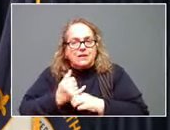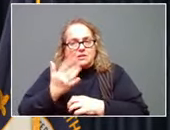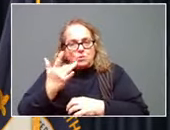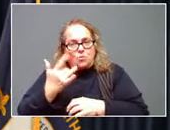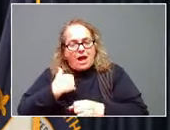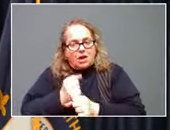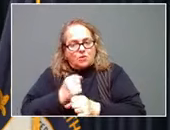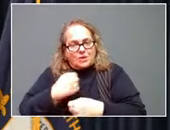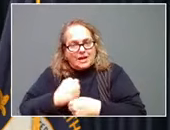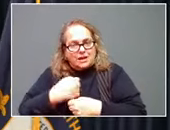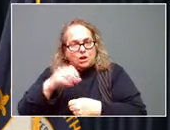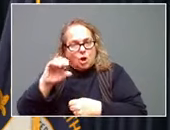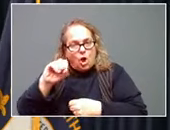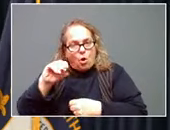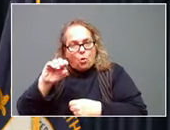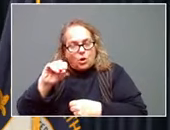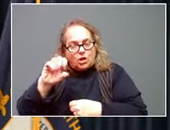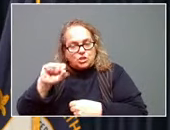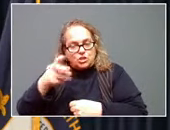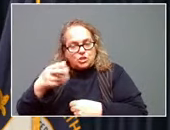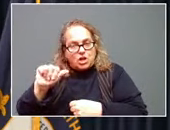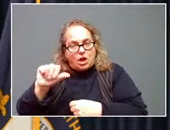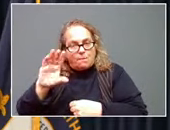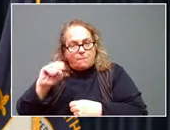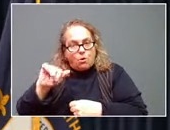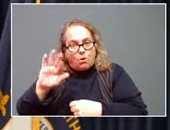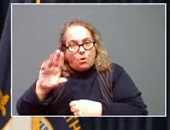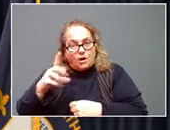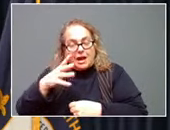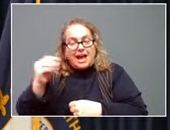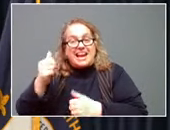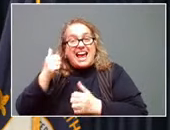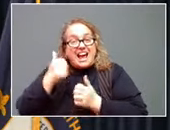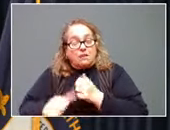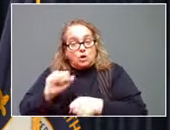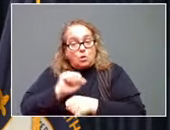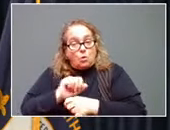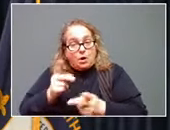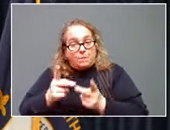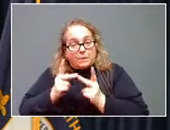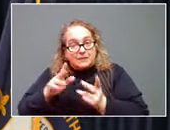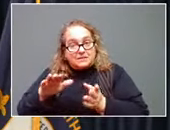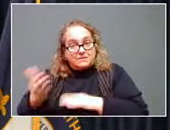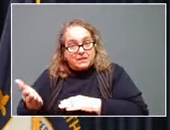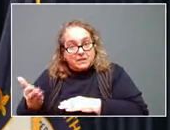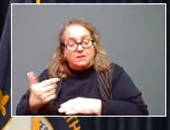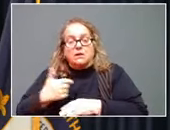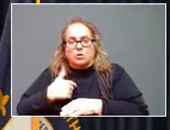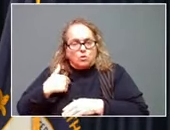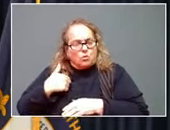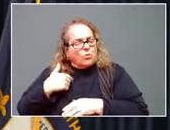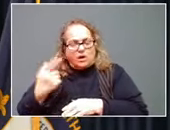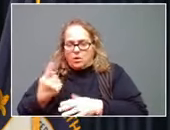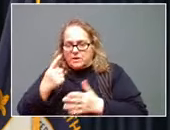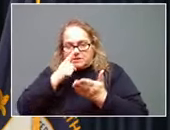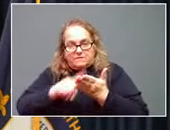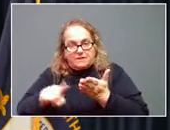we investigate every workplace fatality. And we certainly have a commitment from the state side to